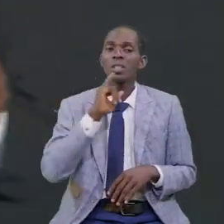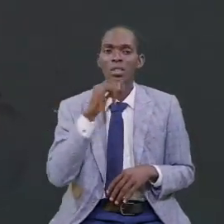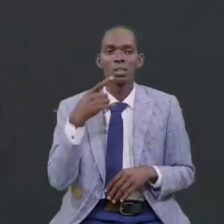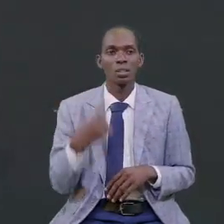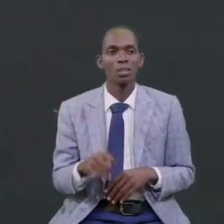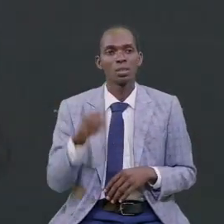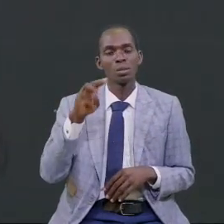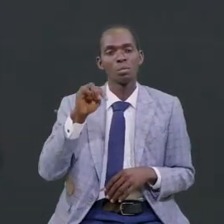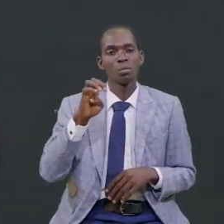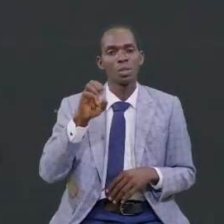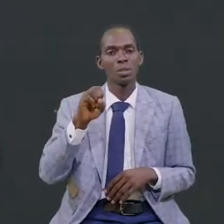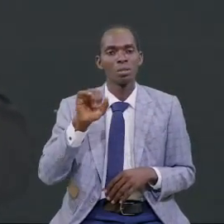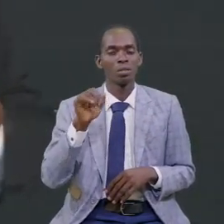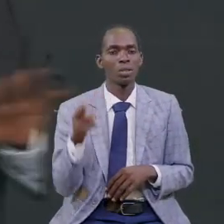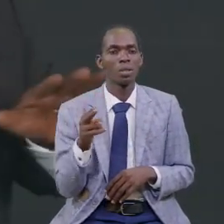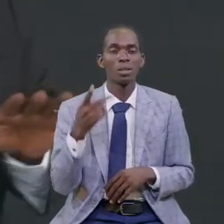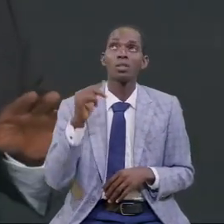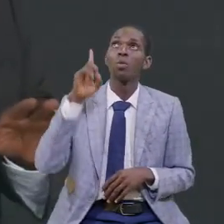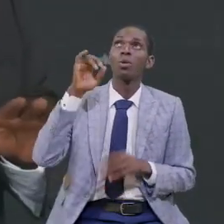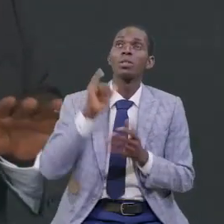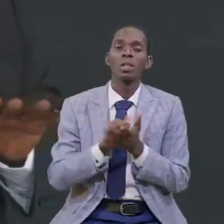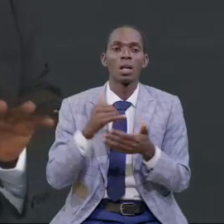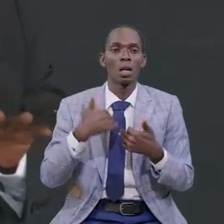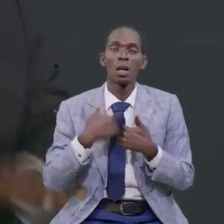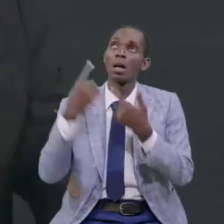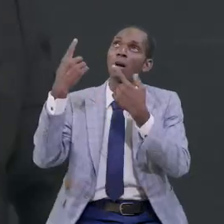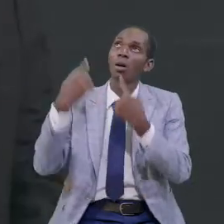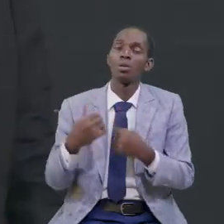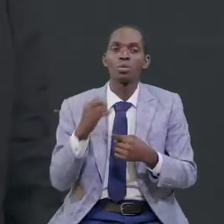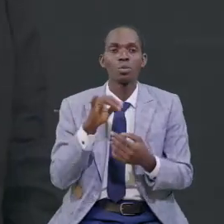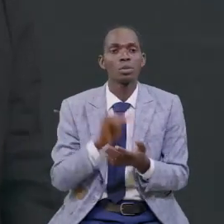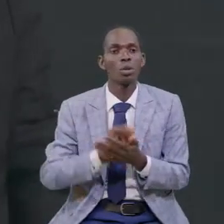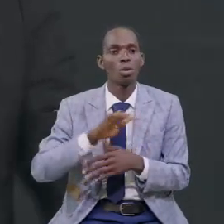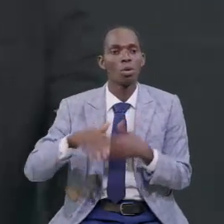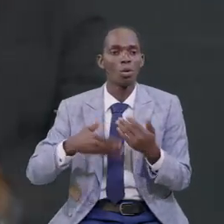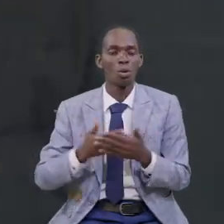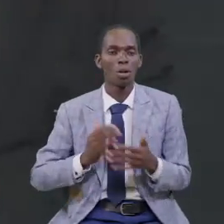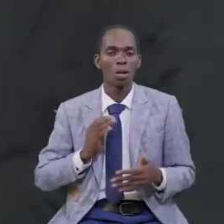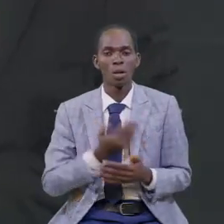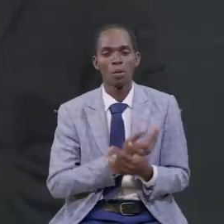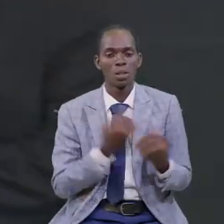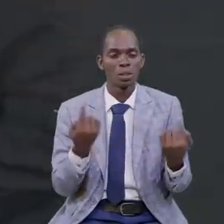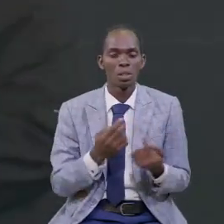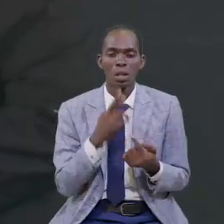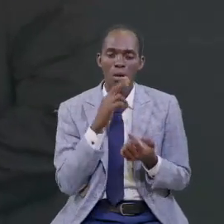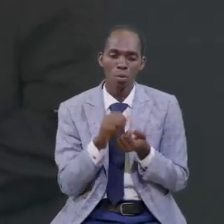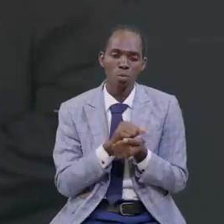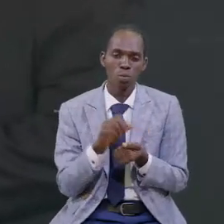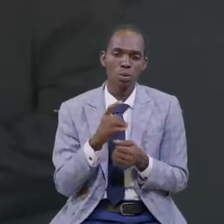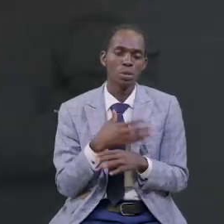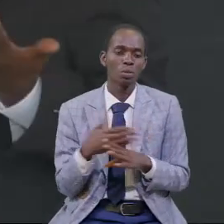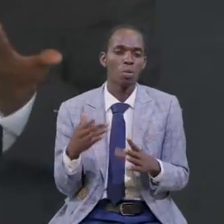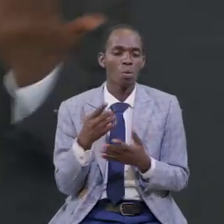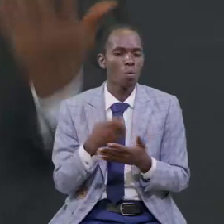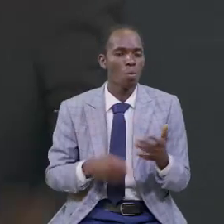come, so that all our sins are washed away. What a wonderful thing to know